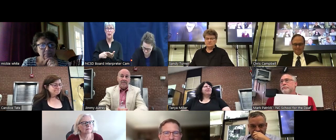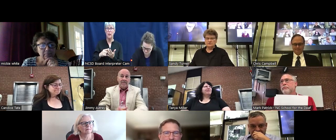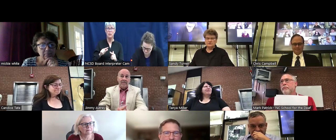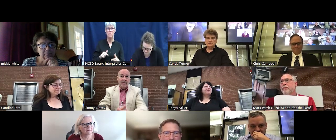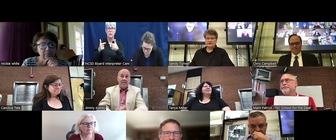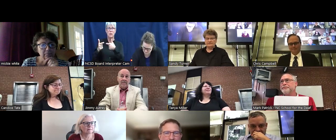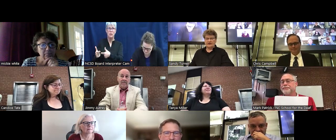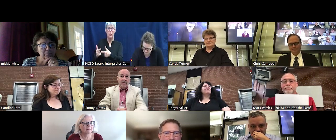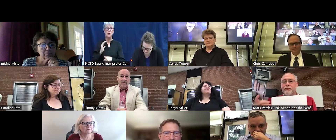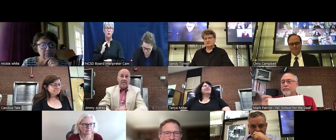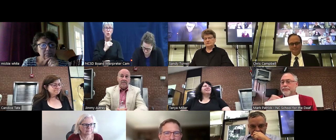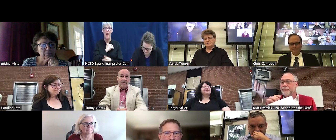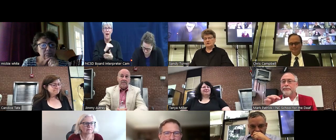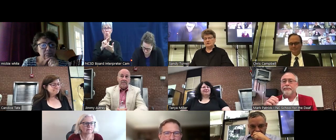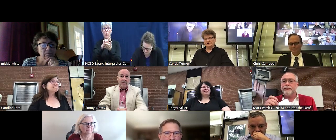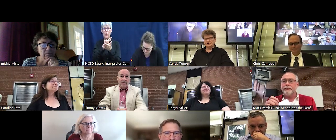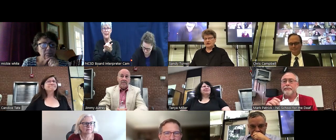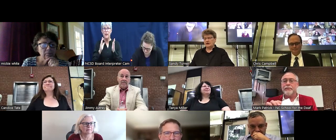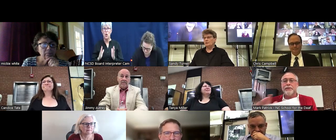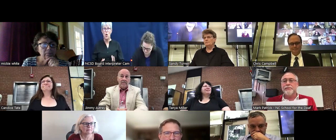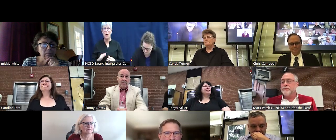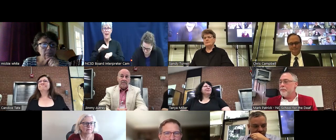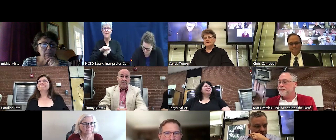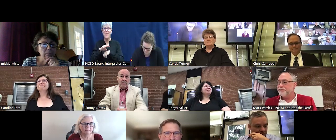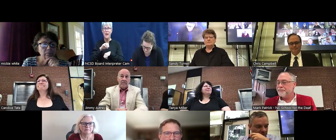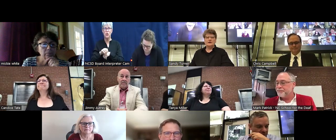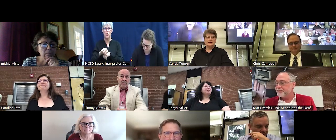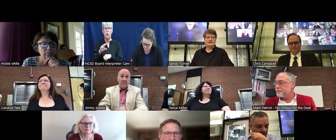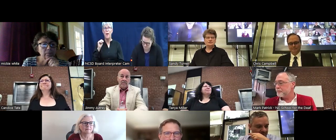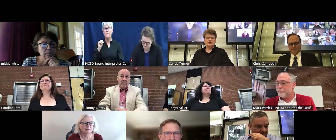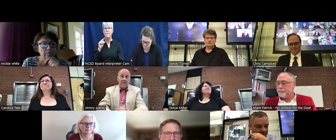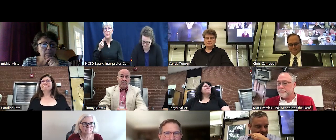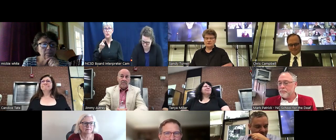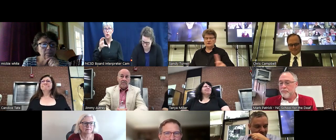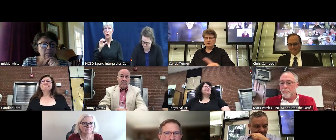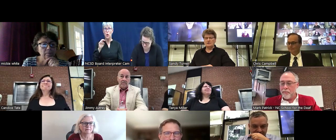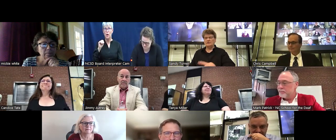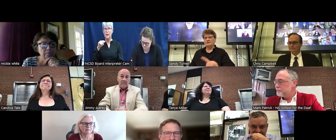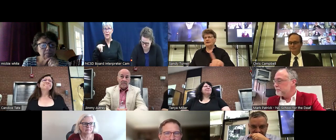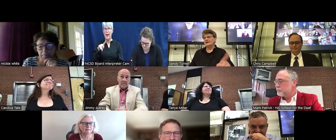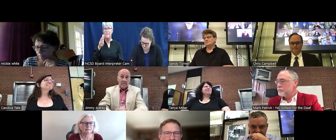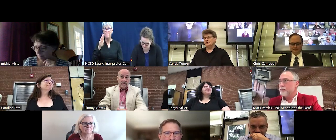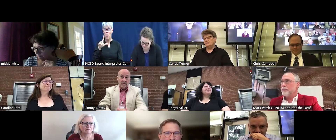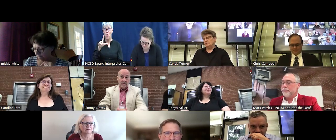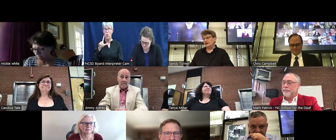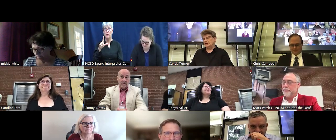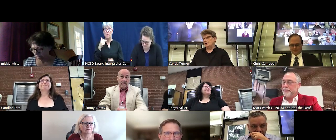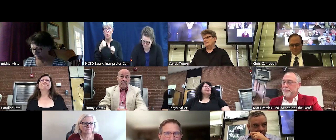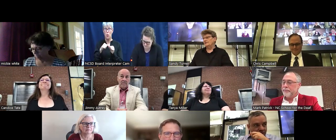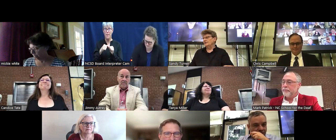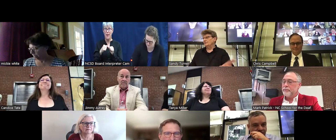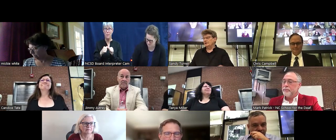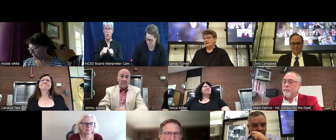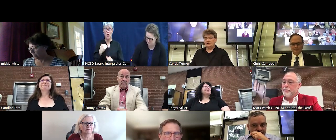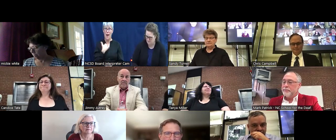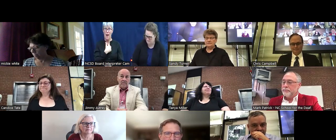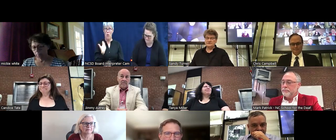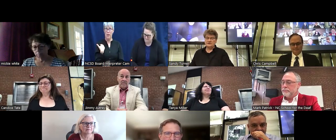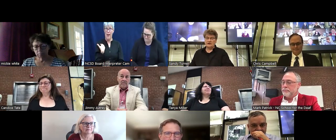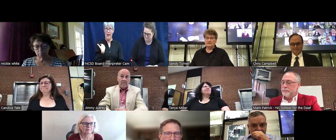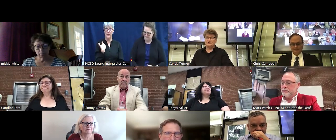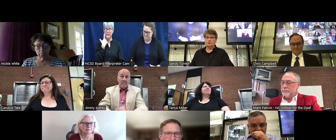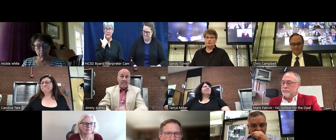legal advisor, Mr. Campbell. But as you can recall, on the last meeting we have named